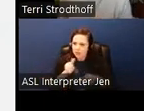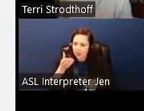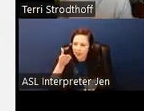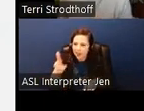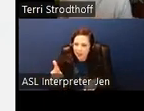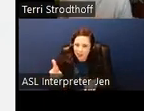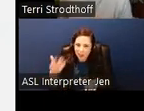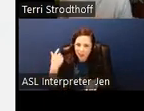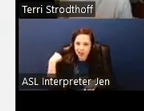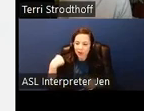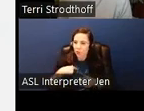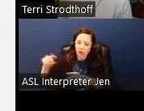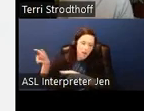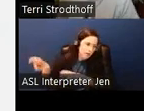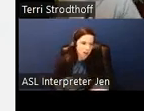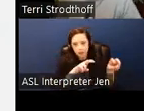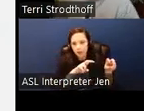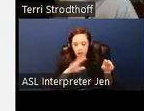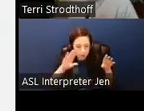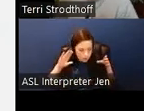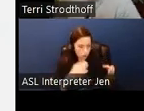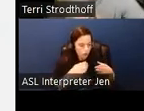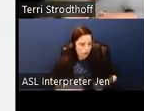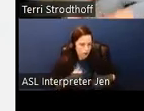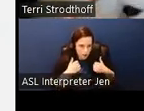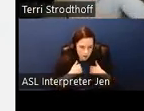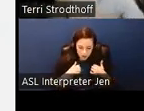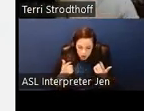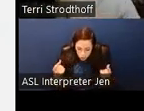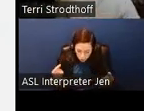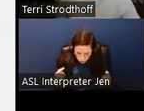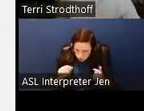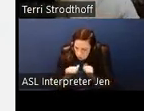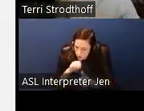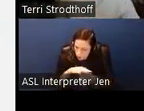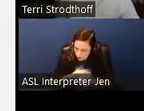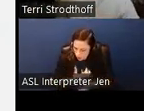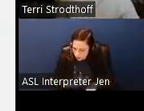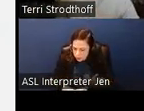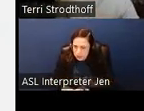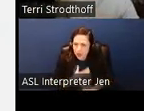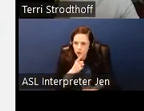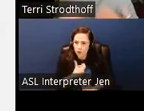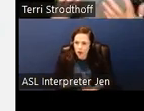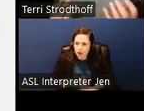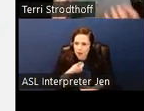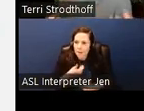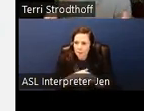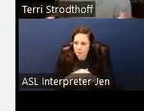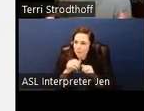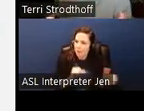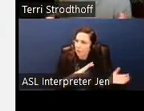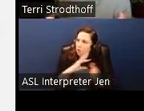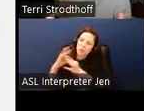a survival way of being. What do I need to do? How do I need to suppress what is the truth of who I am just to get